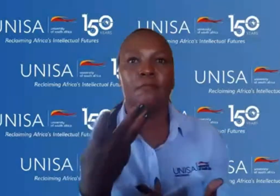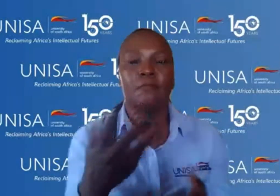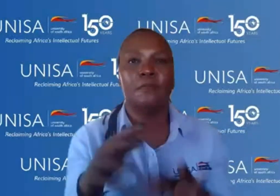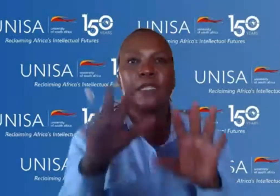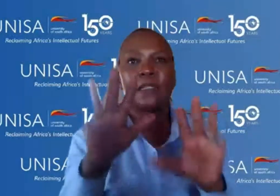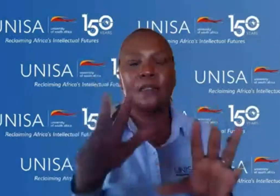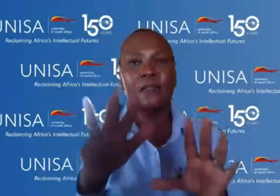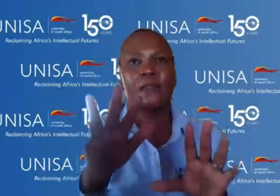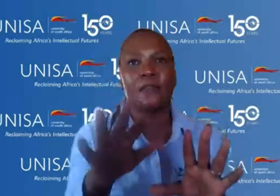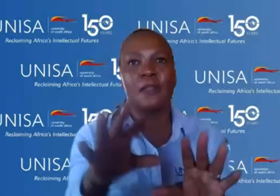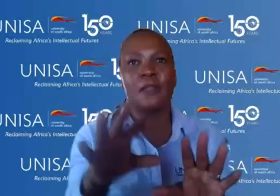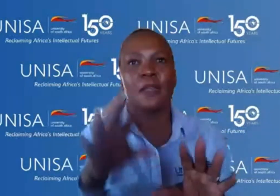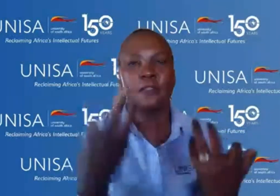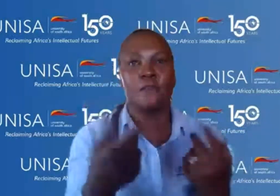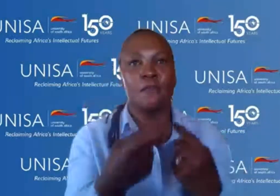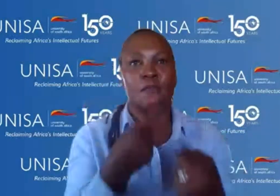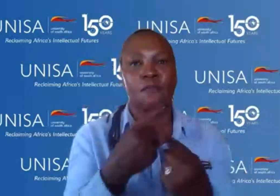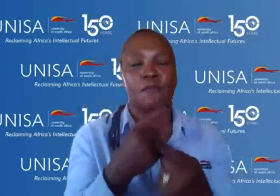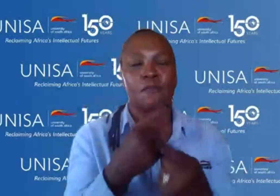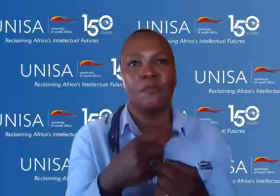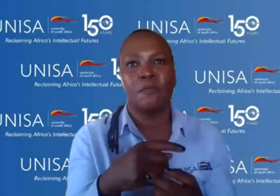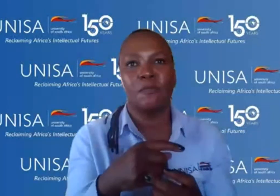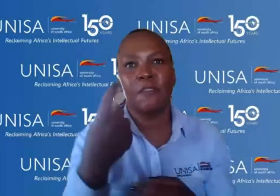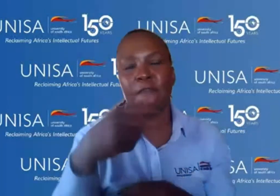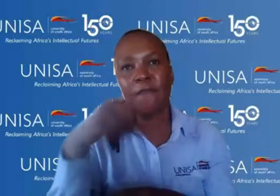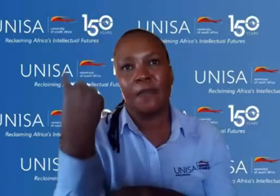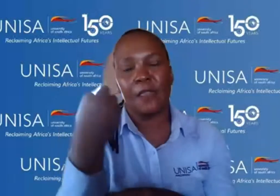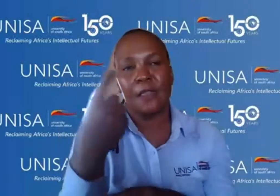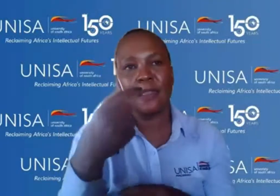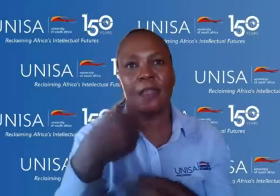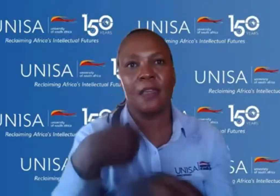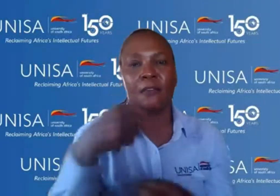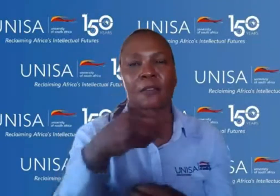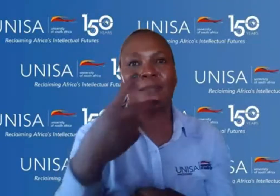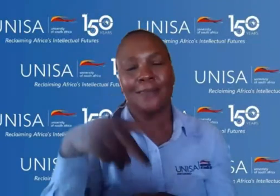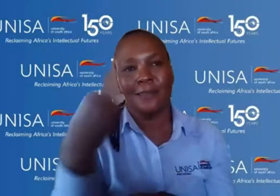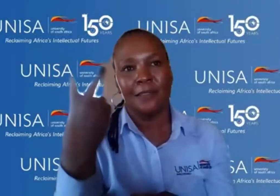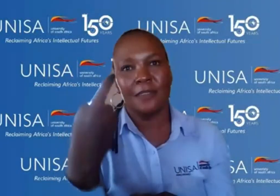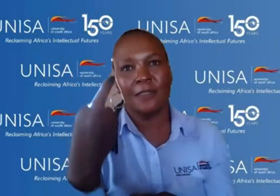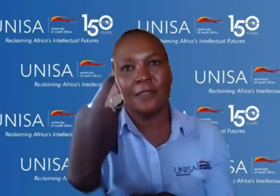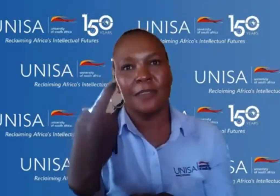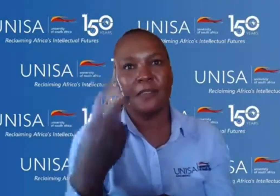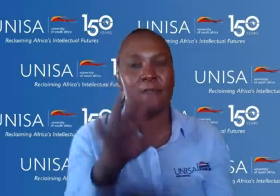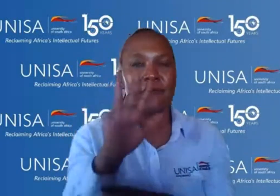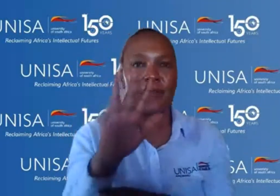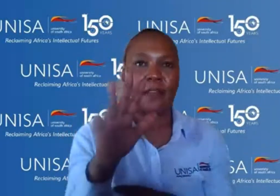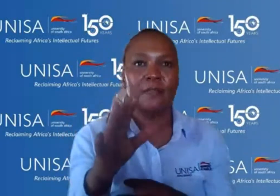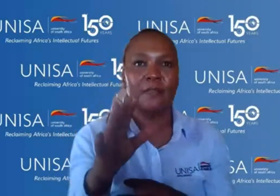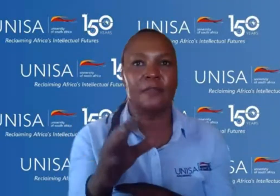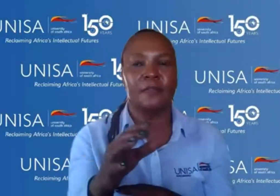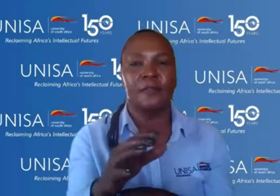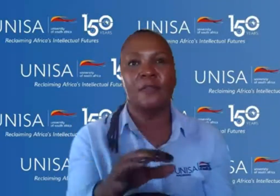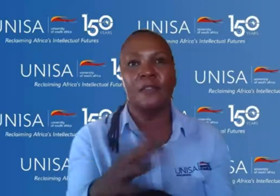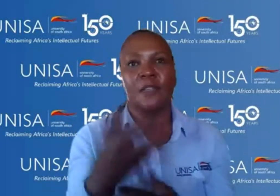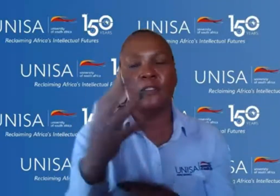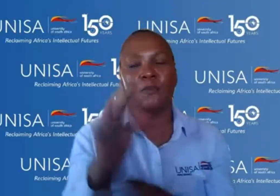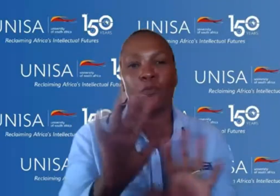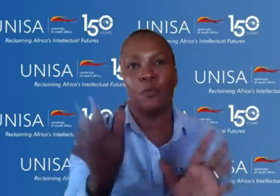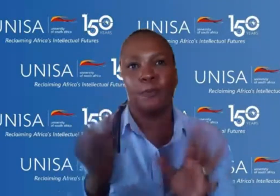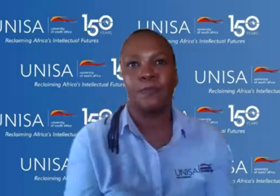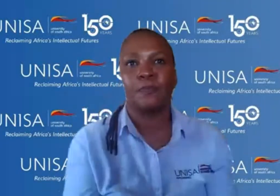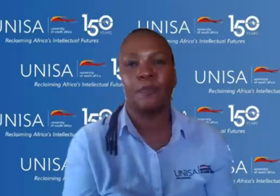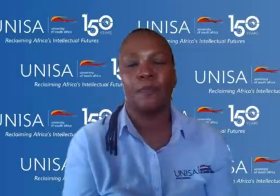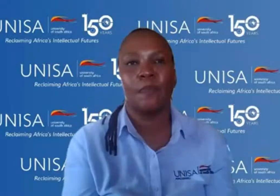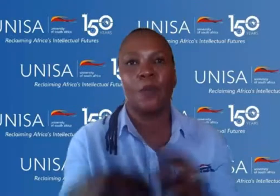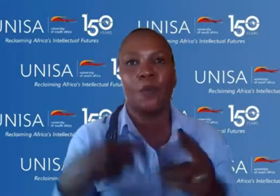hands on the first round, then the second round will be 5 hands. We are working on